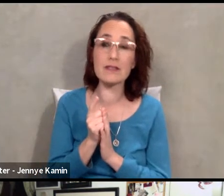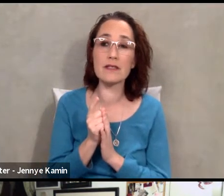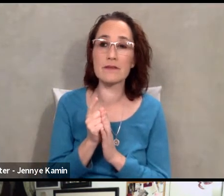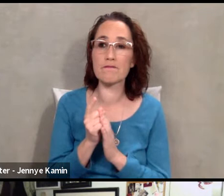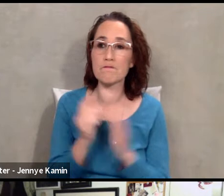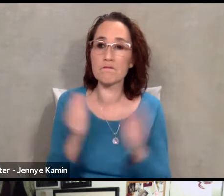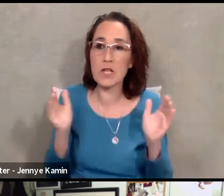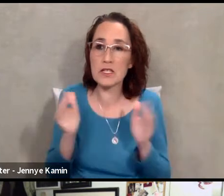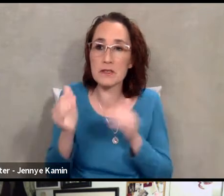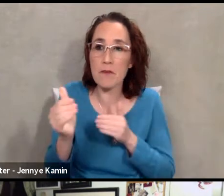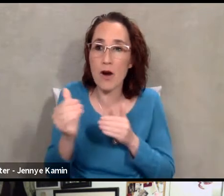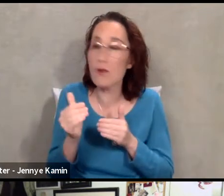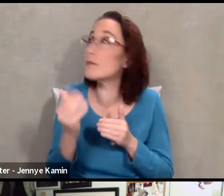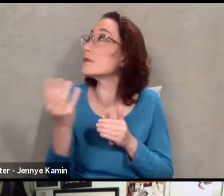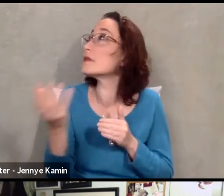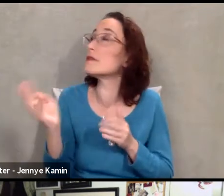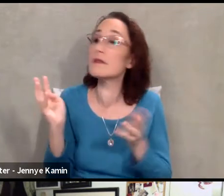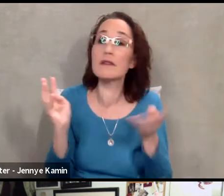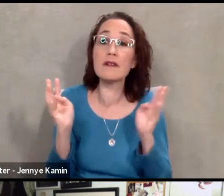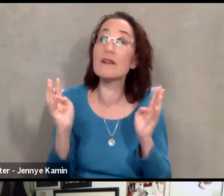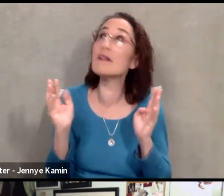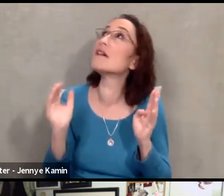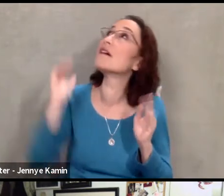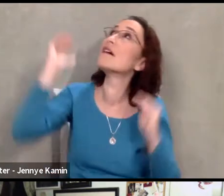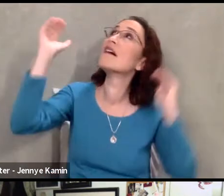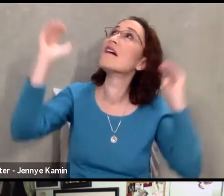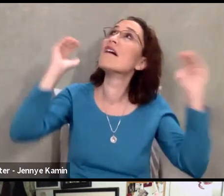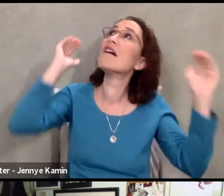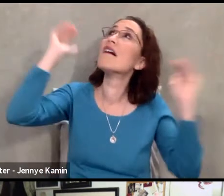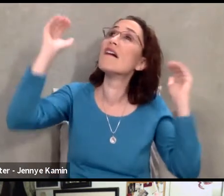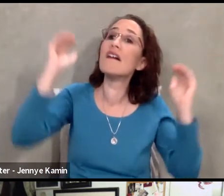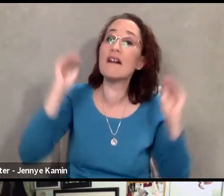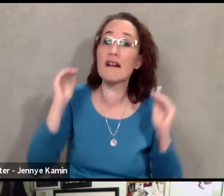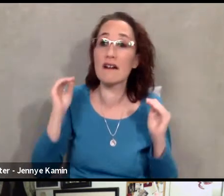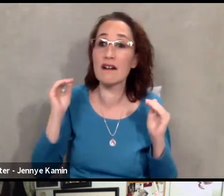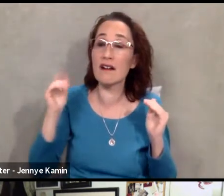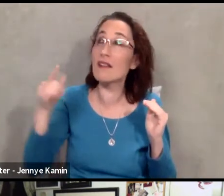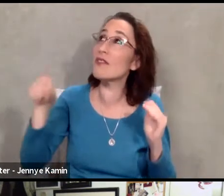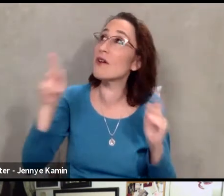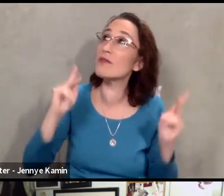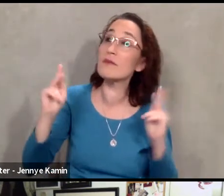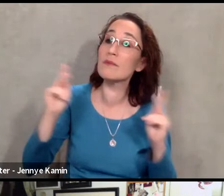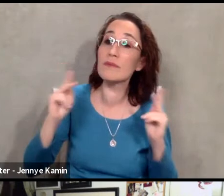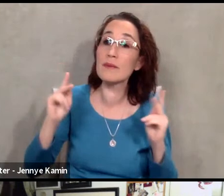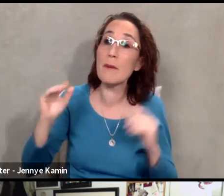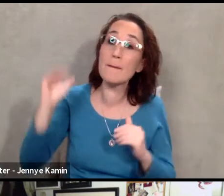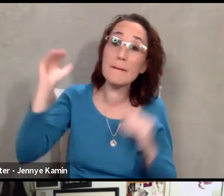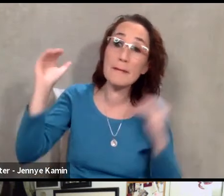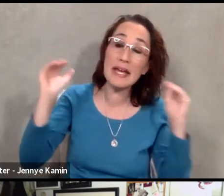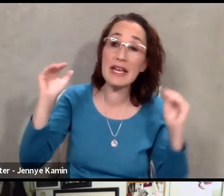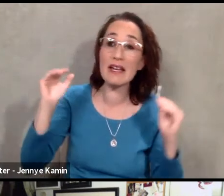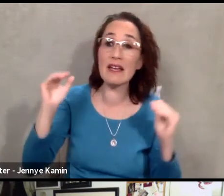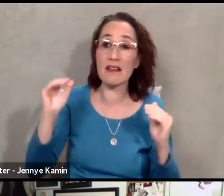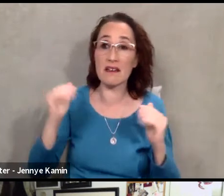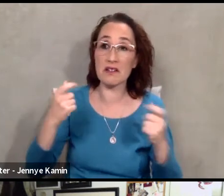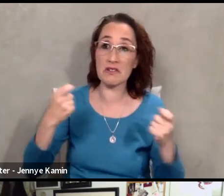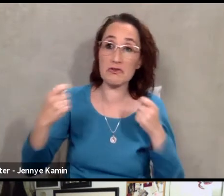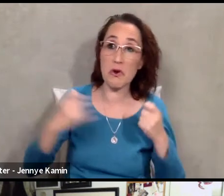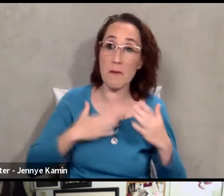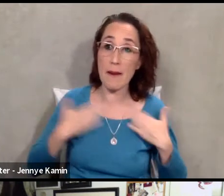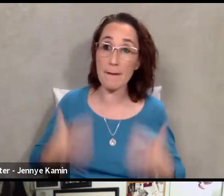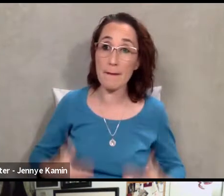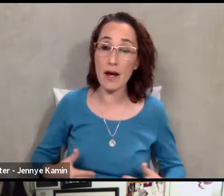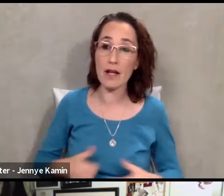rooms with people who were bigger than me and older than me and in control of my body. And I felt like I had